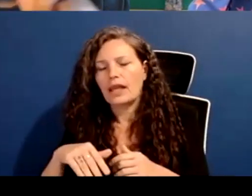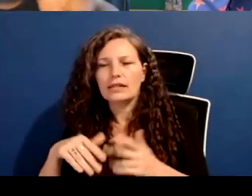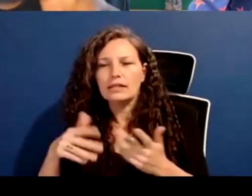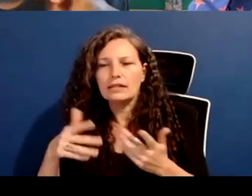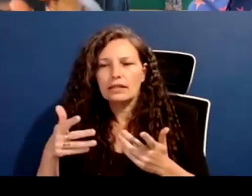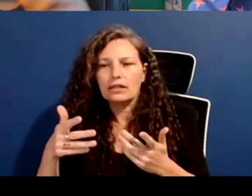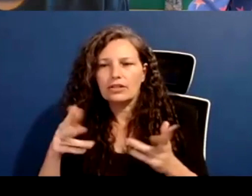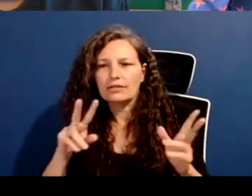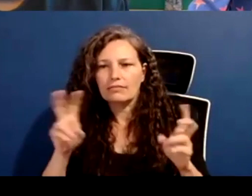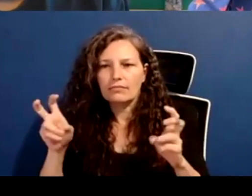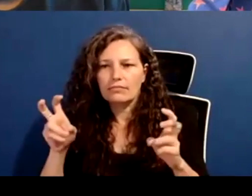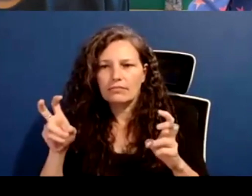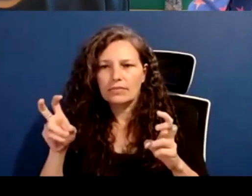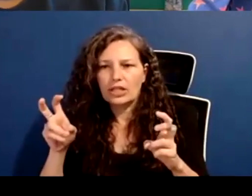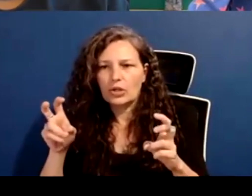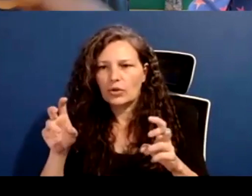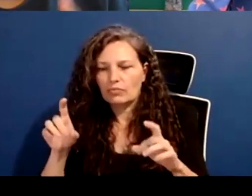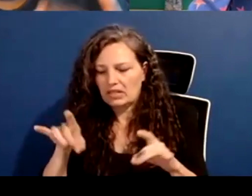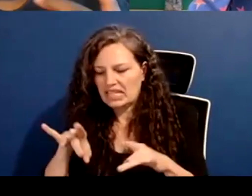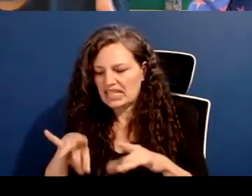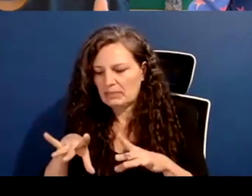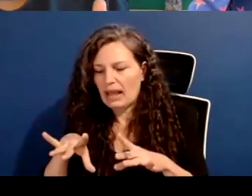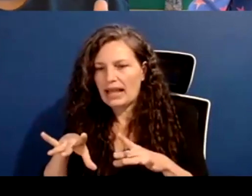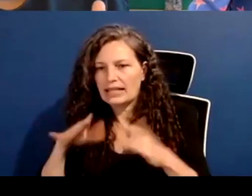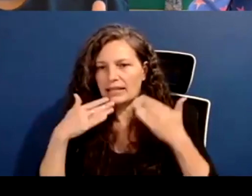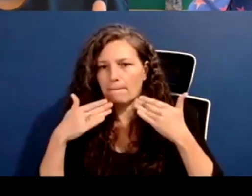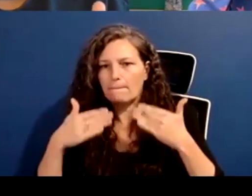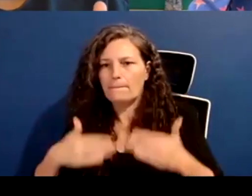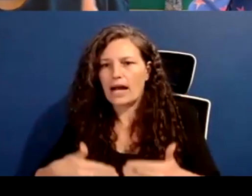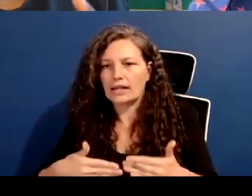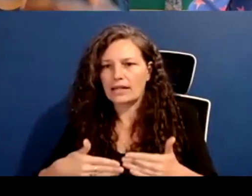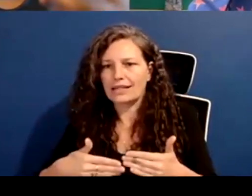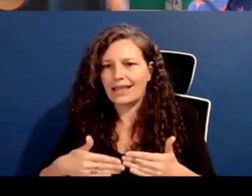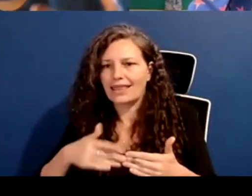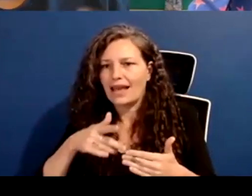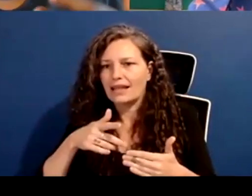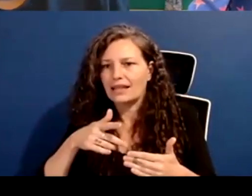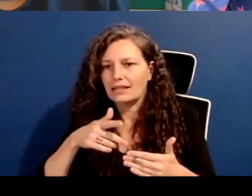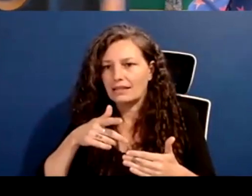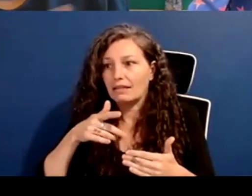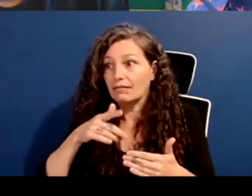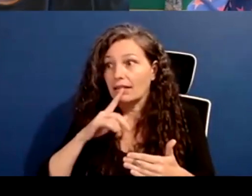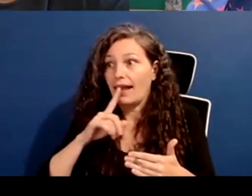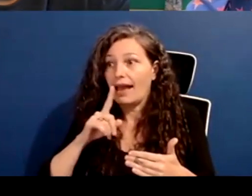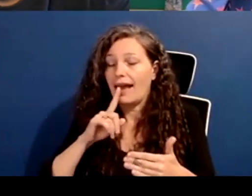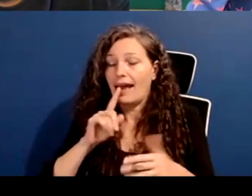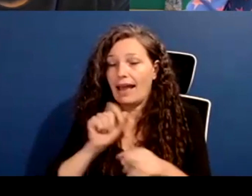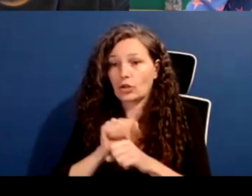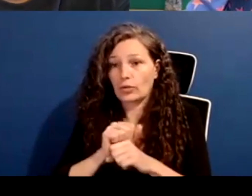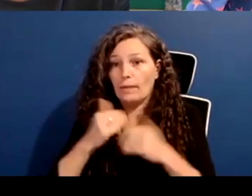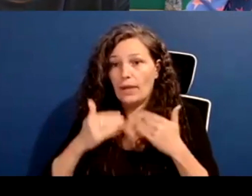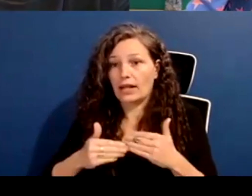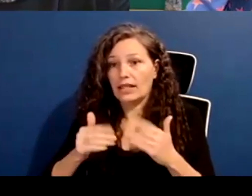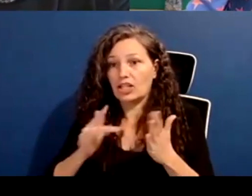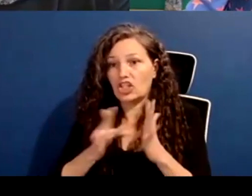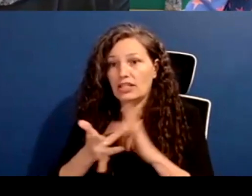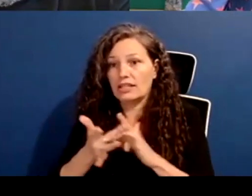quote unquote despised bodies. And that's the very body that Jesus chooses to work through as a way of identifying who God